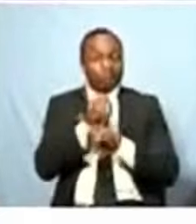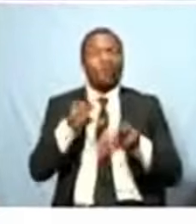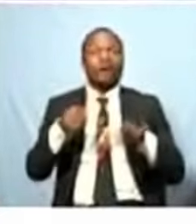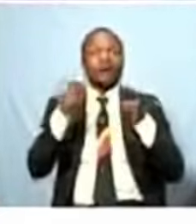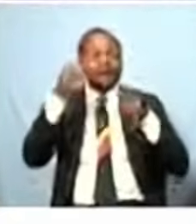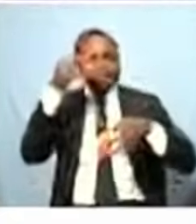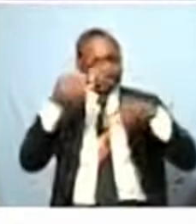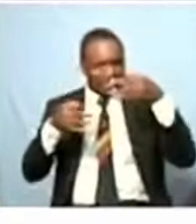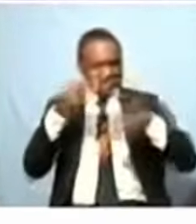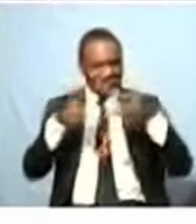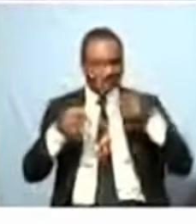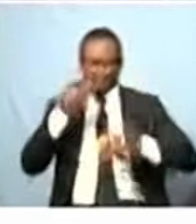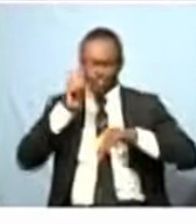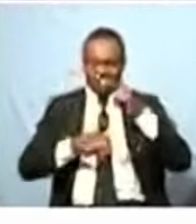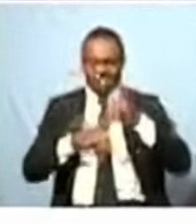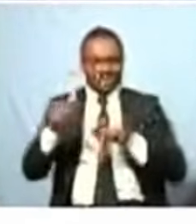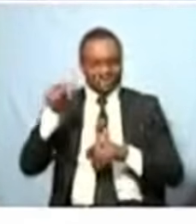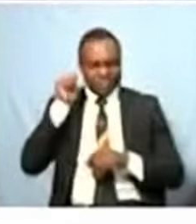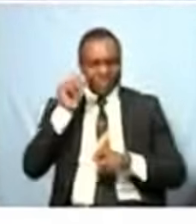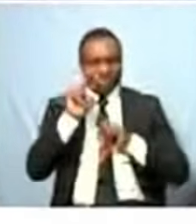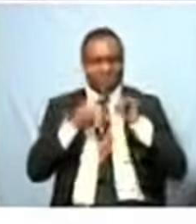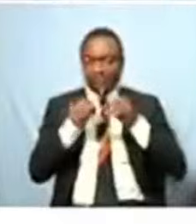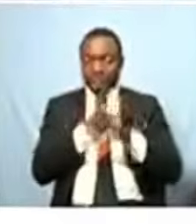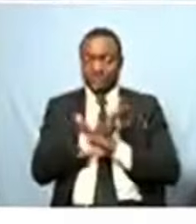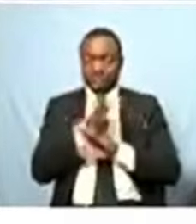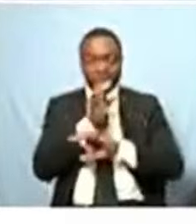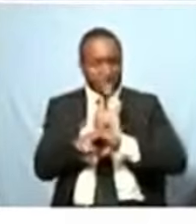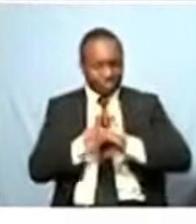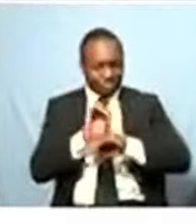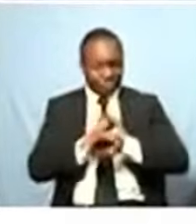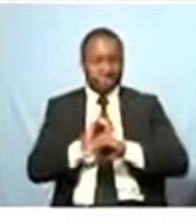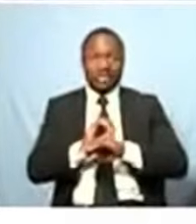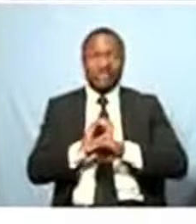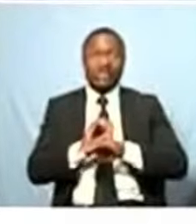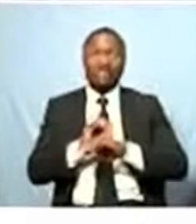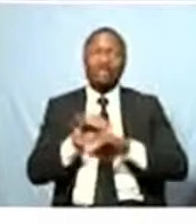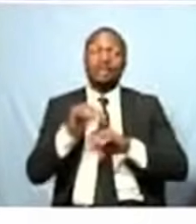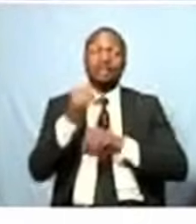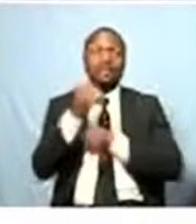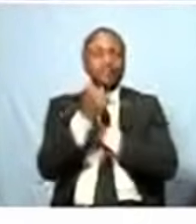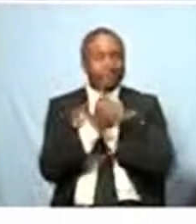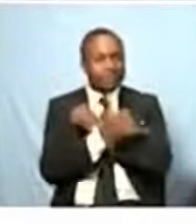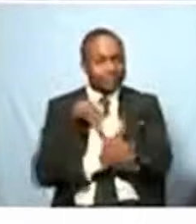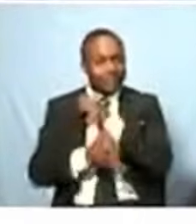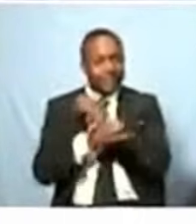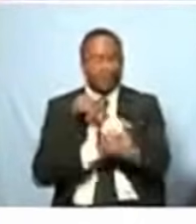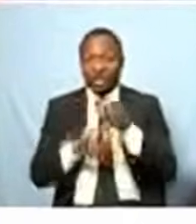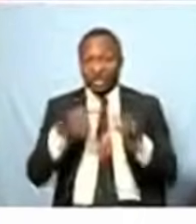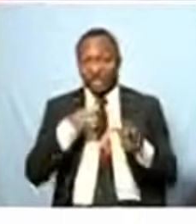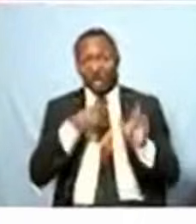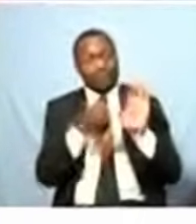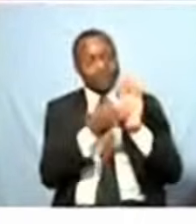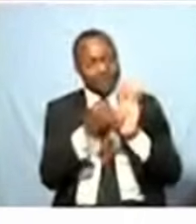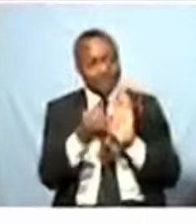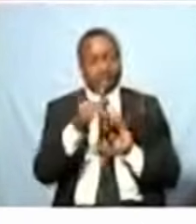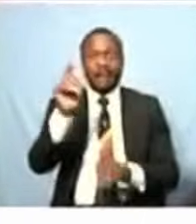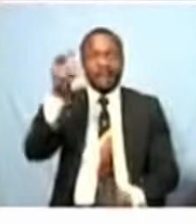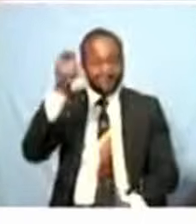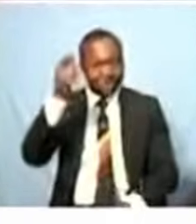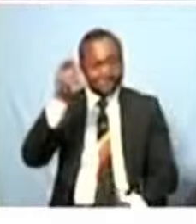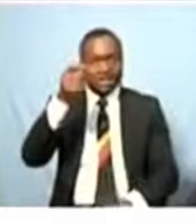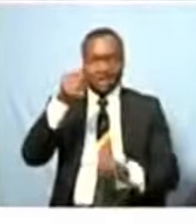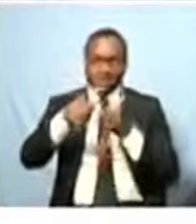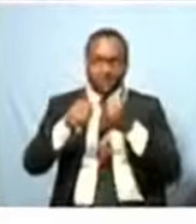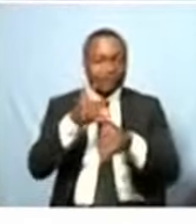Madam Speaker, we can't deny Zambians that opportunity. The jurisdictions that I have cited, Kenya,